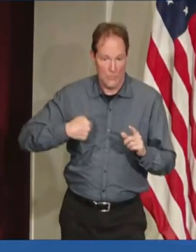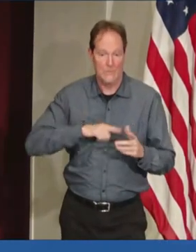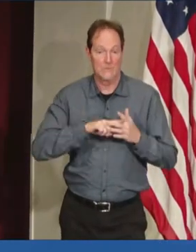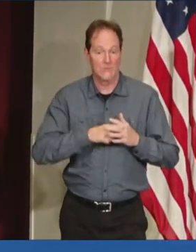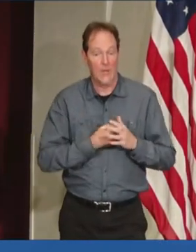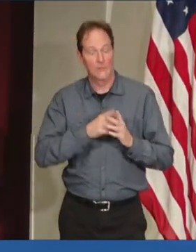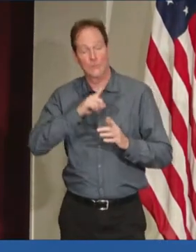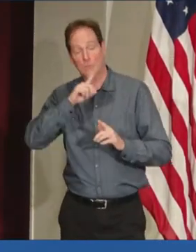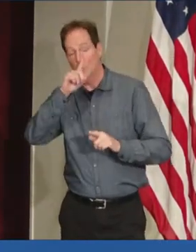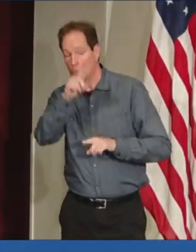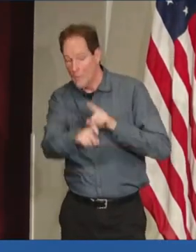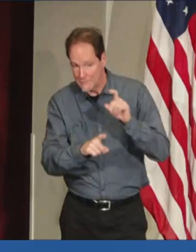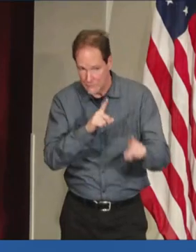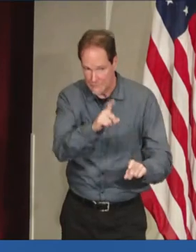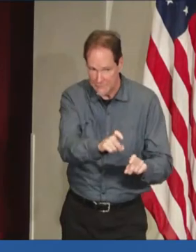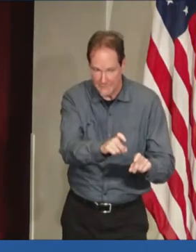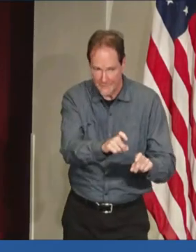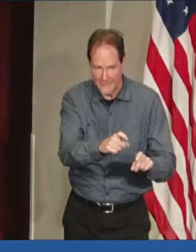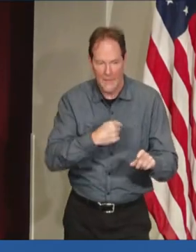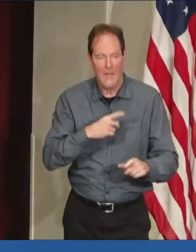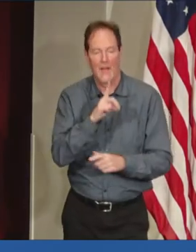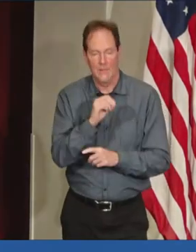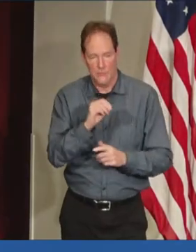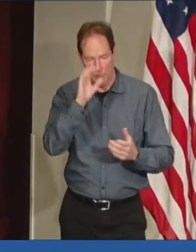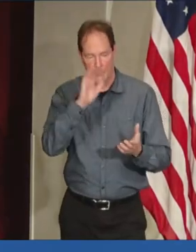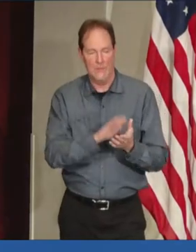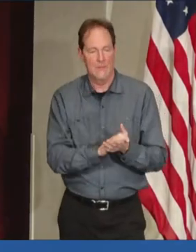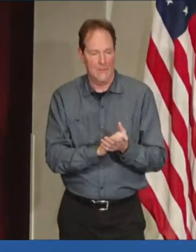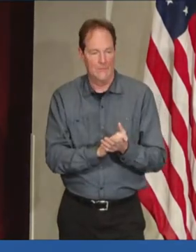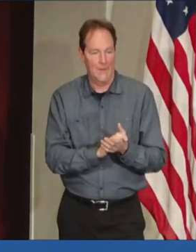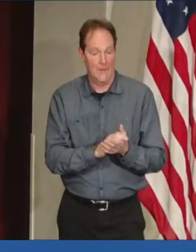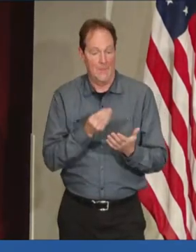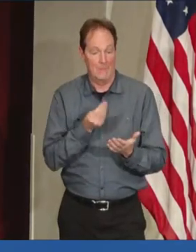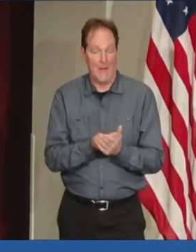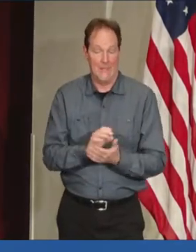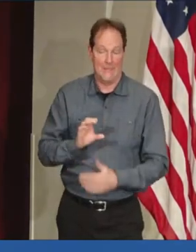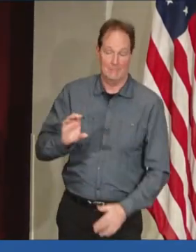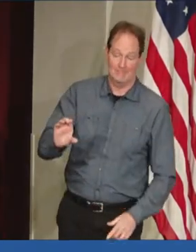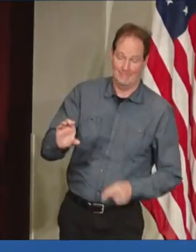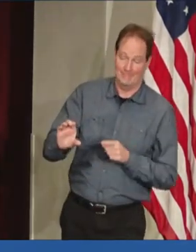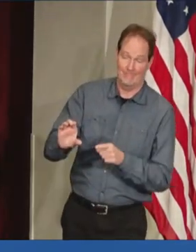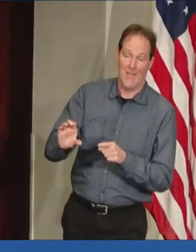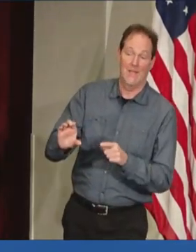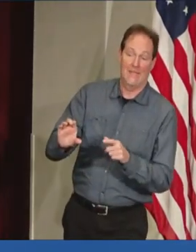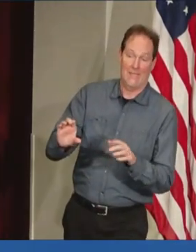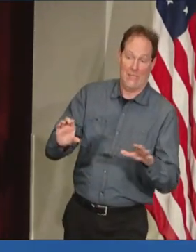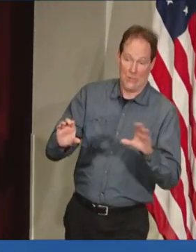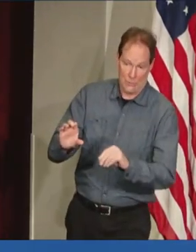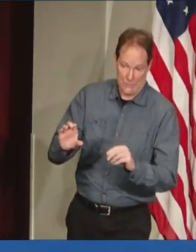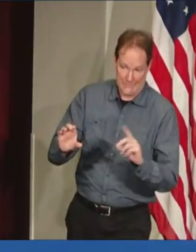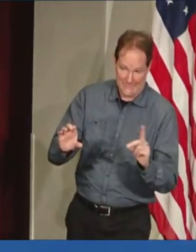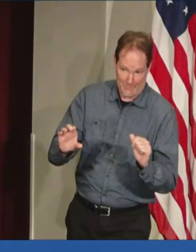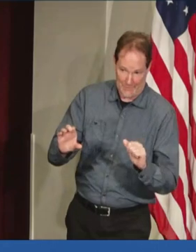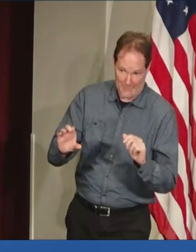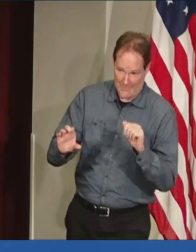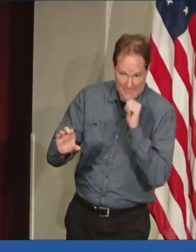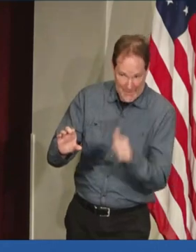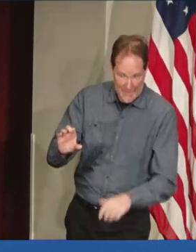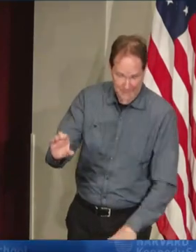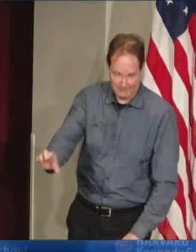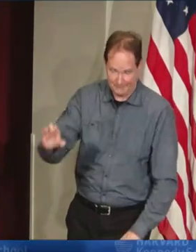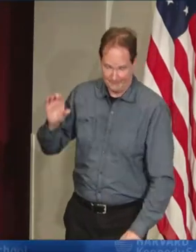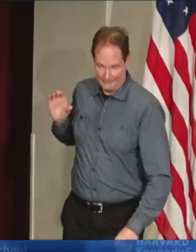questions. And as I said, I really do believe that money inspires people to learn things that they didn't necessarily feel that they needed to learn